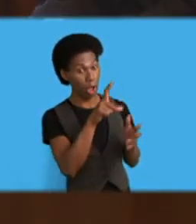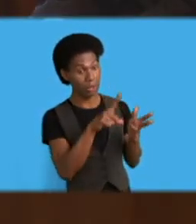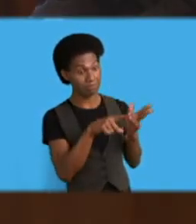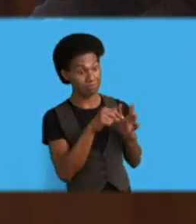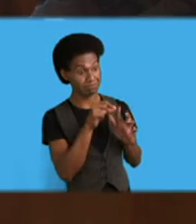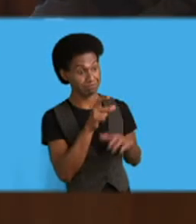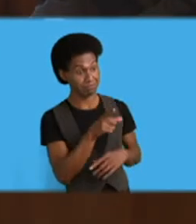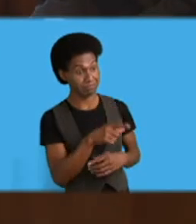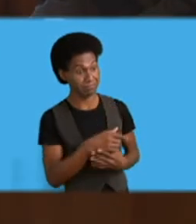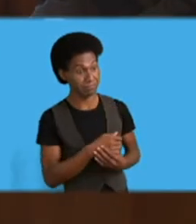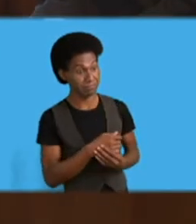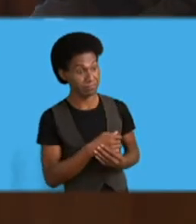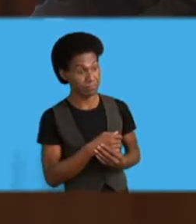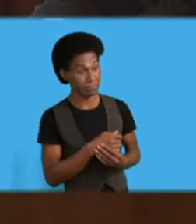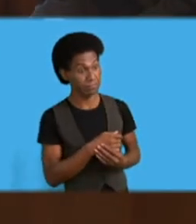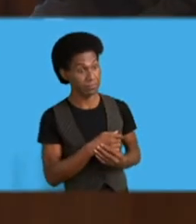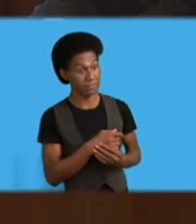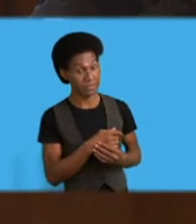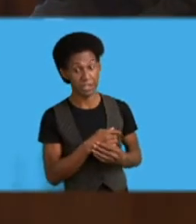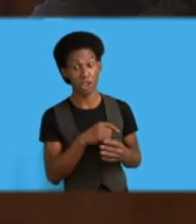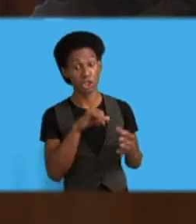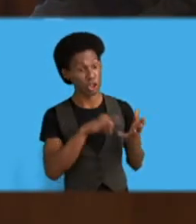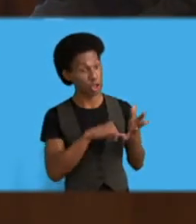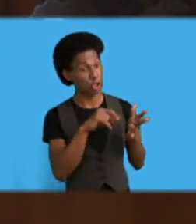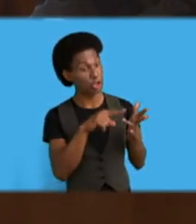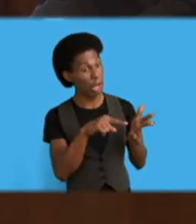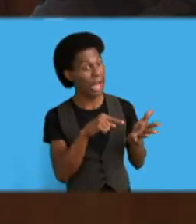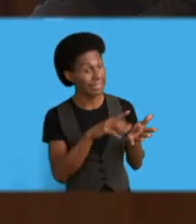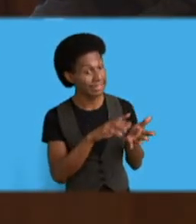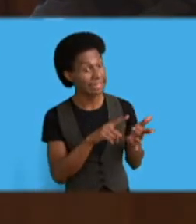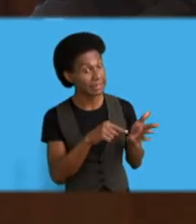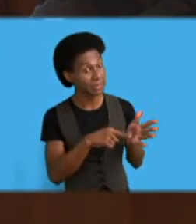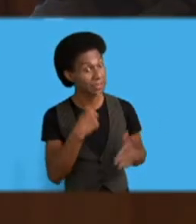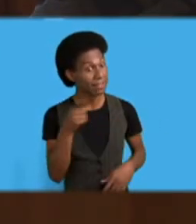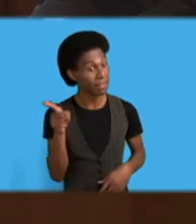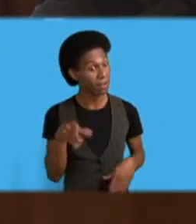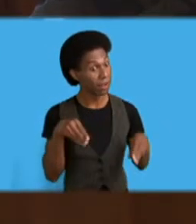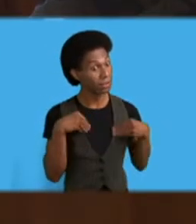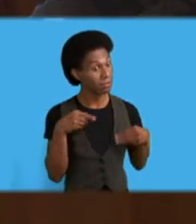is shit. Crap is bullshit. Now, in colloquially